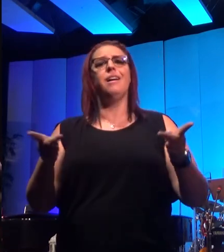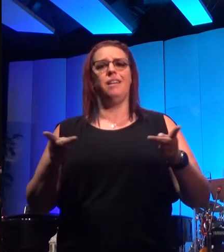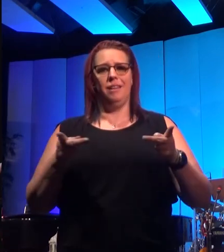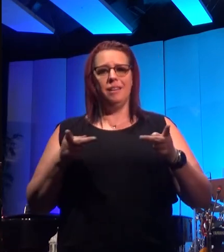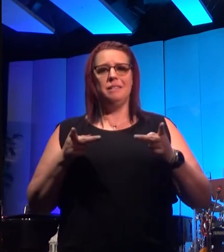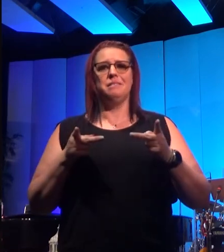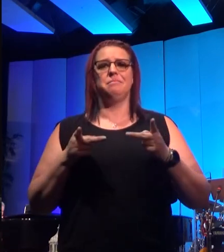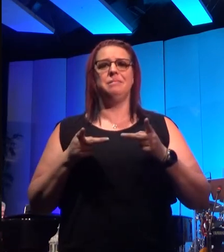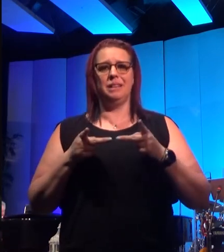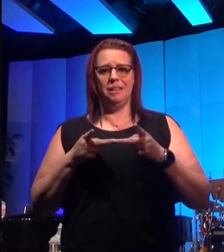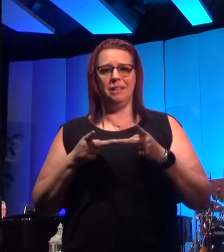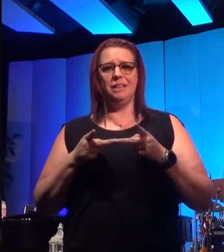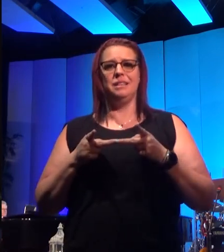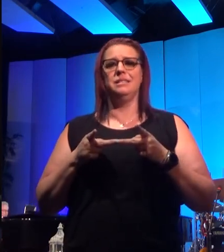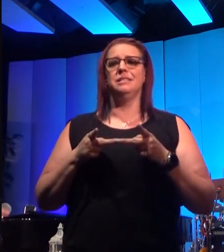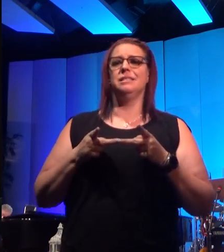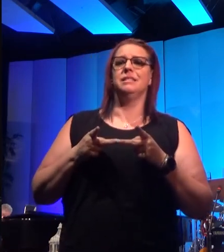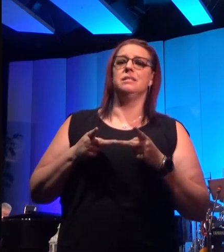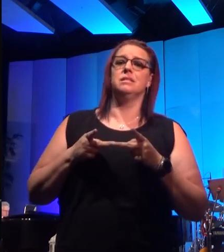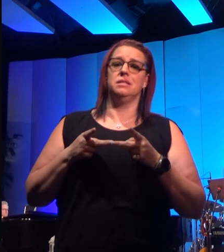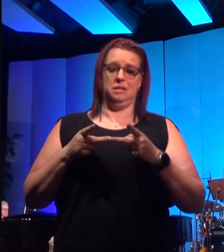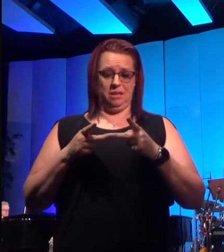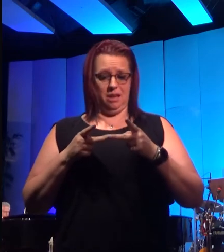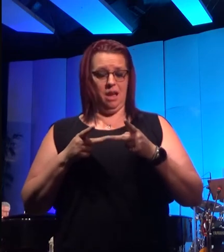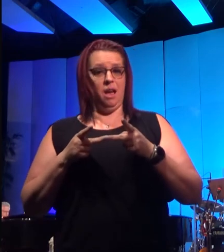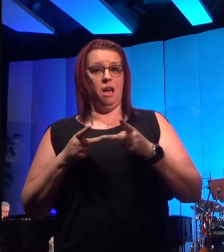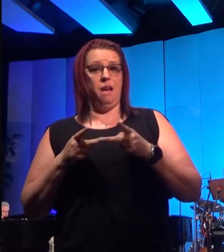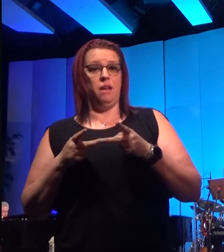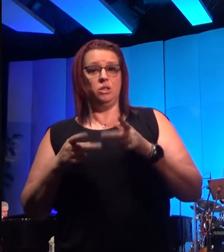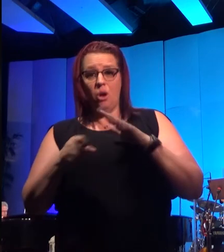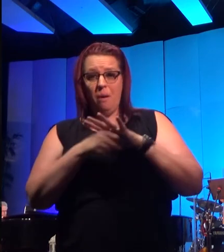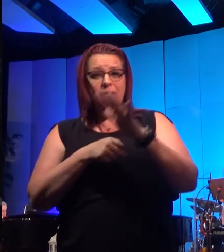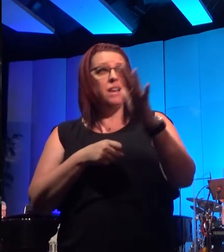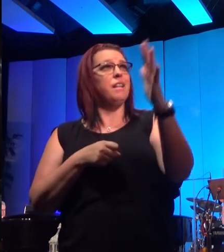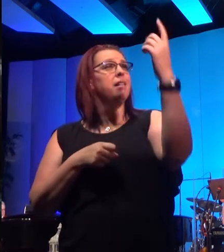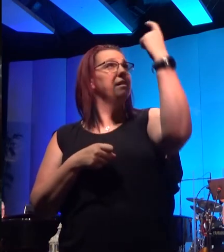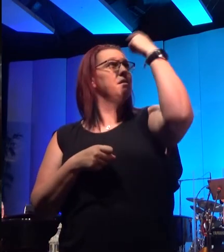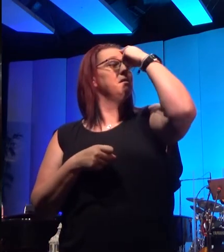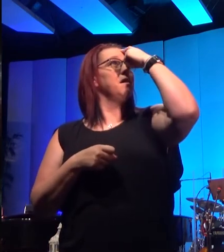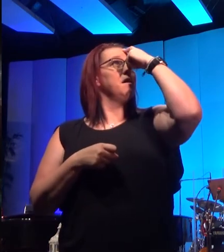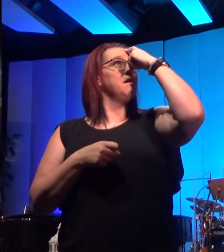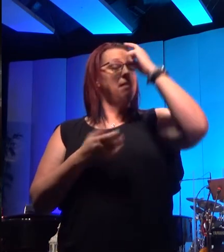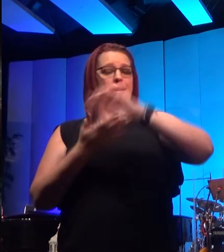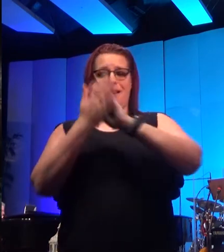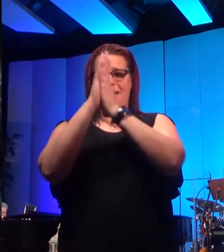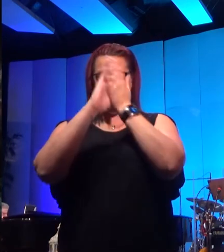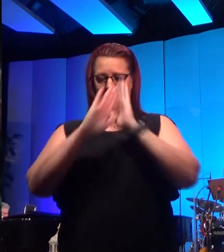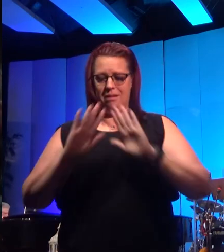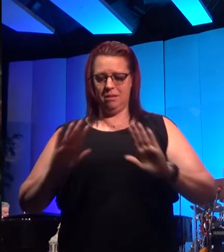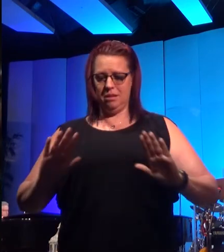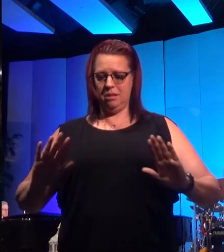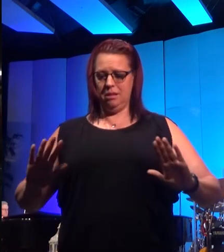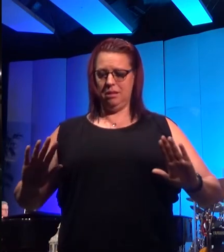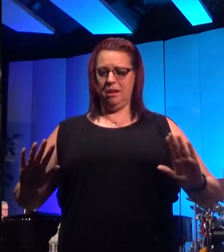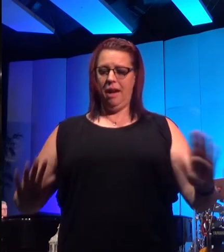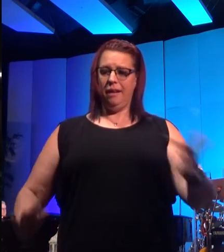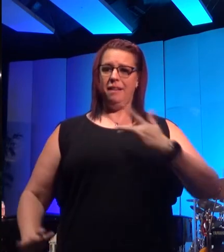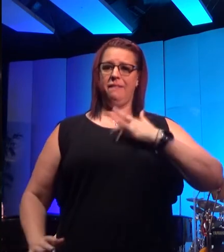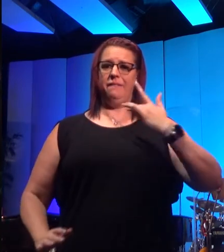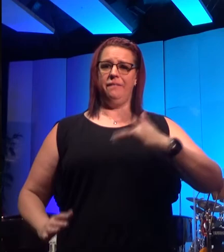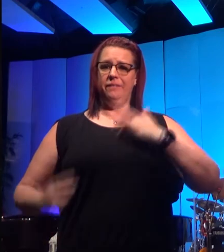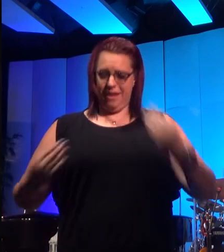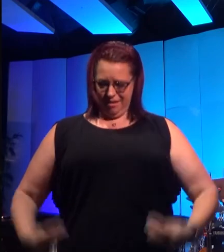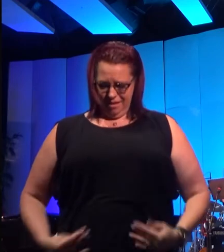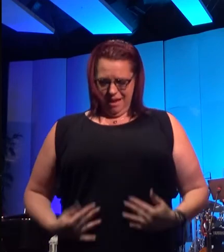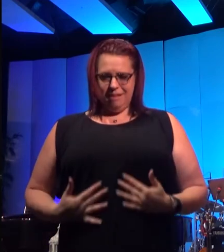be. As I fill my mind with peace, I feel it washing